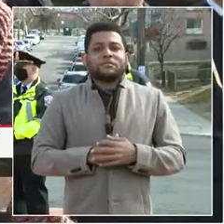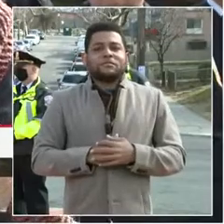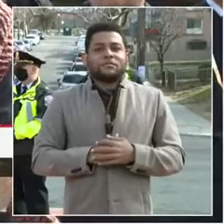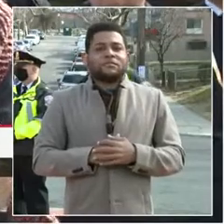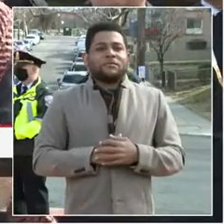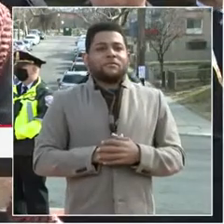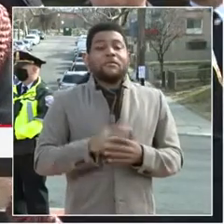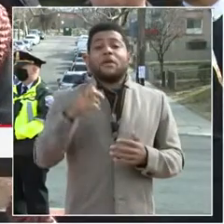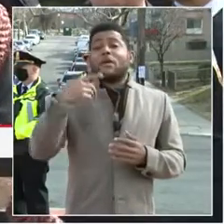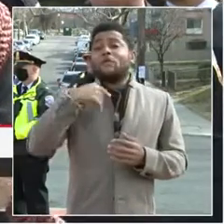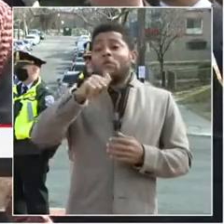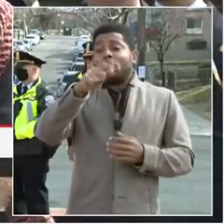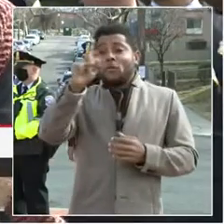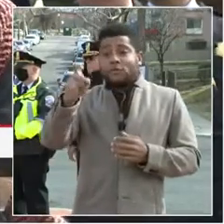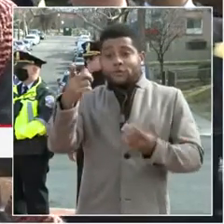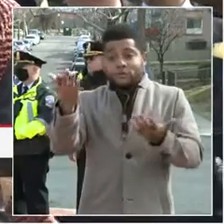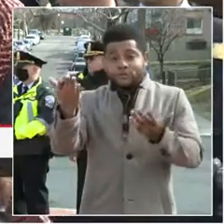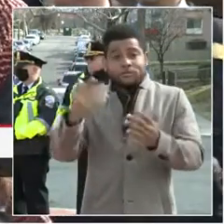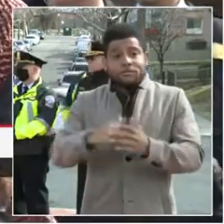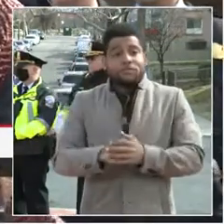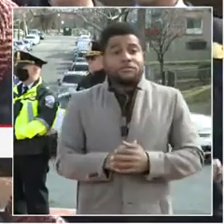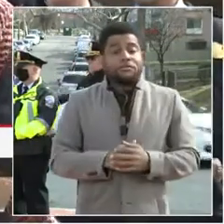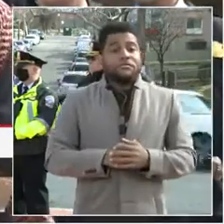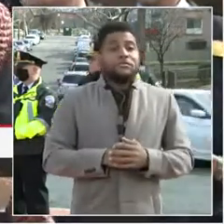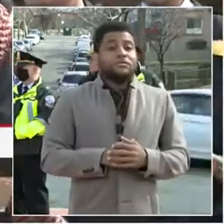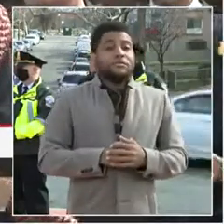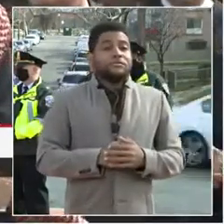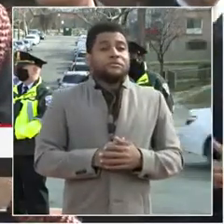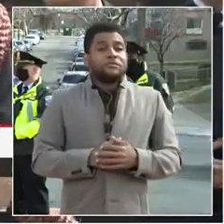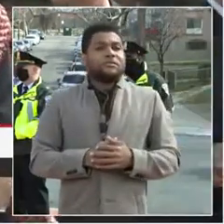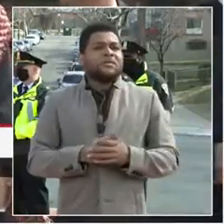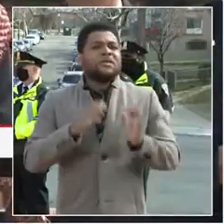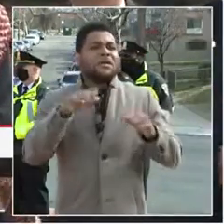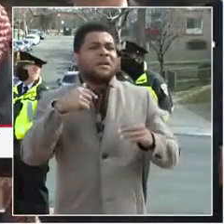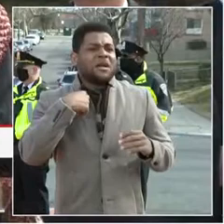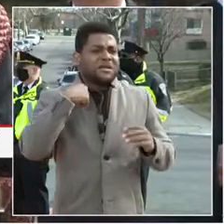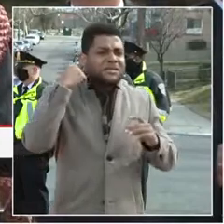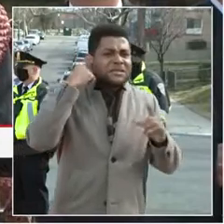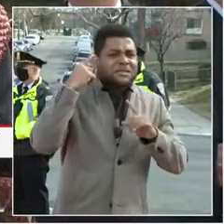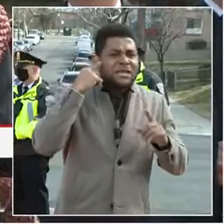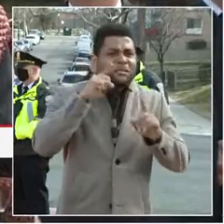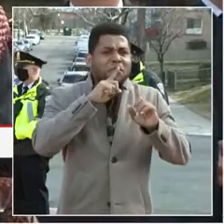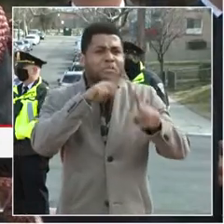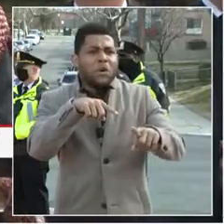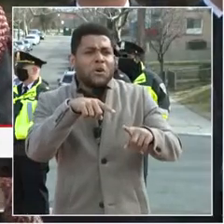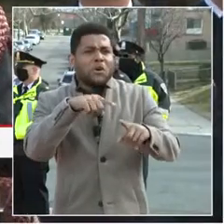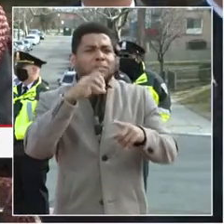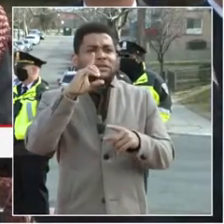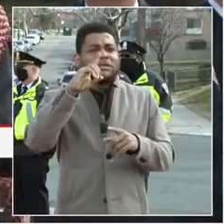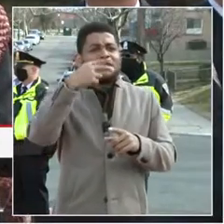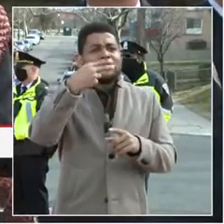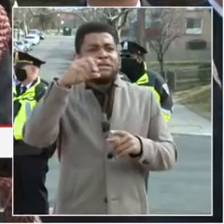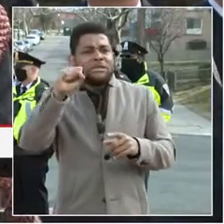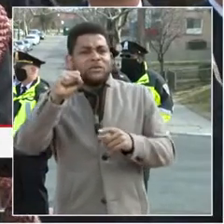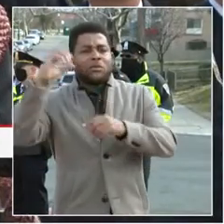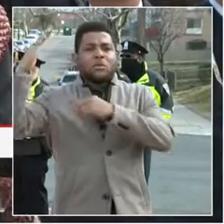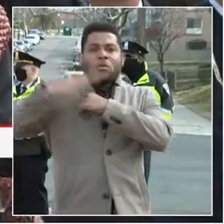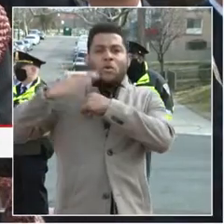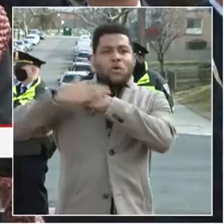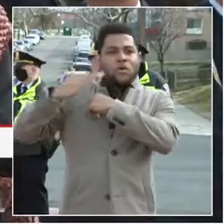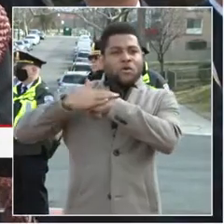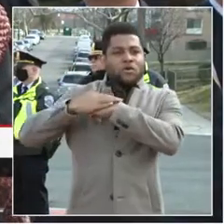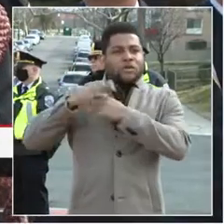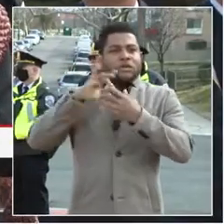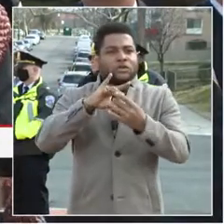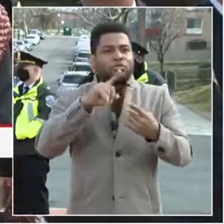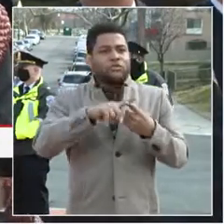Okay, you haven't had a chance to ask a question. We're getting reports that you all were warned by DHS about a possible truck convoy coming to